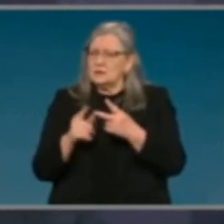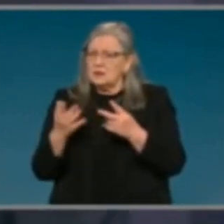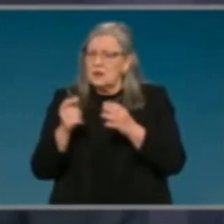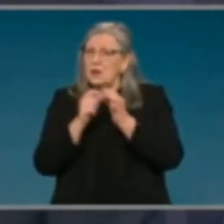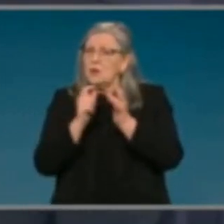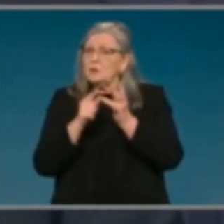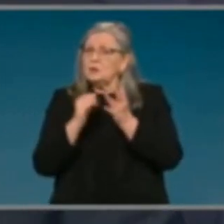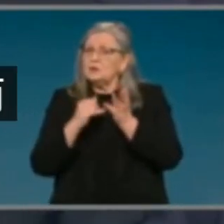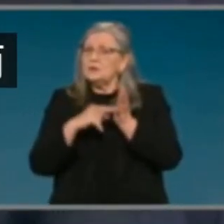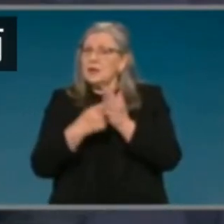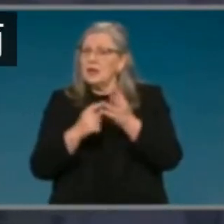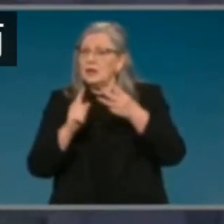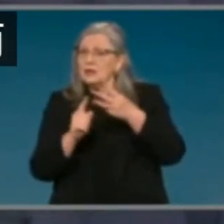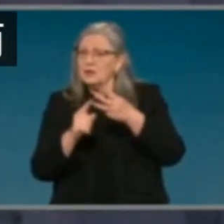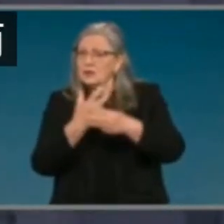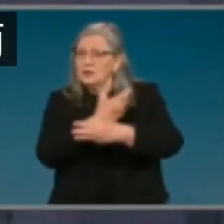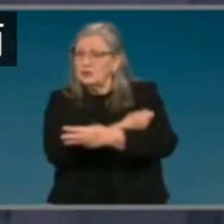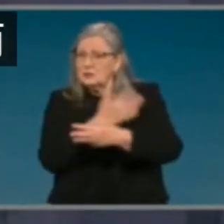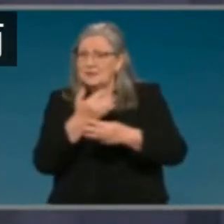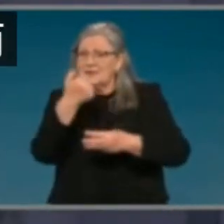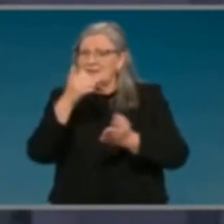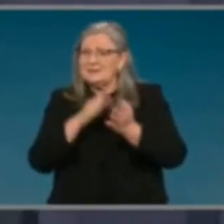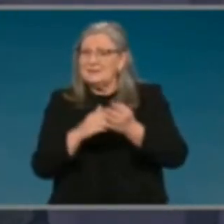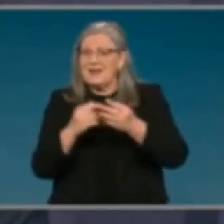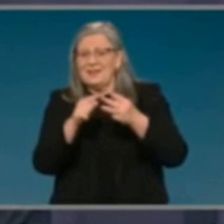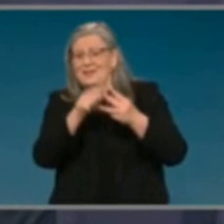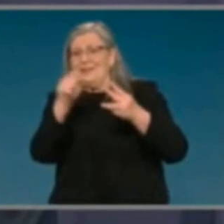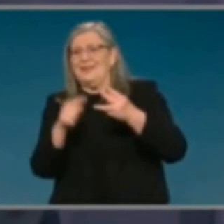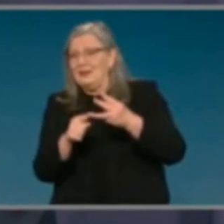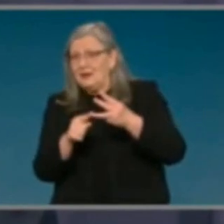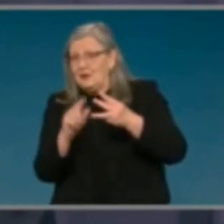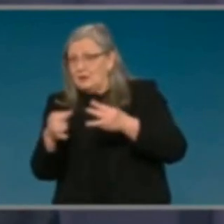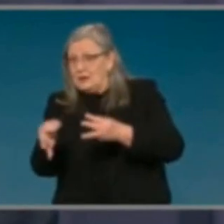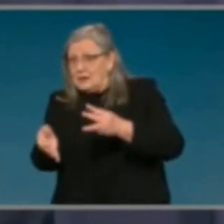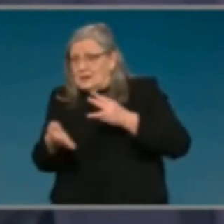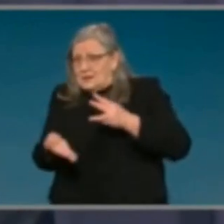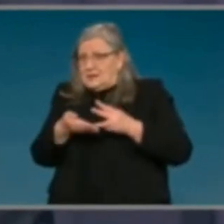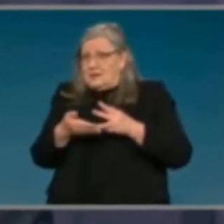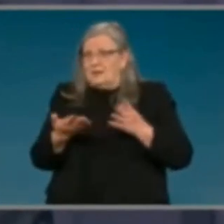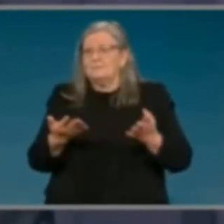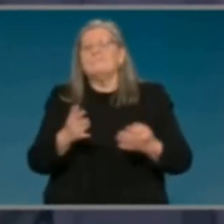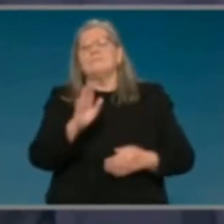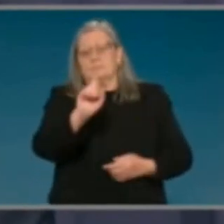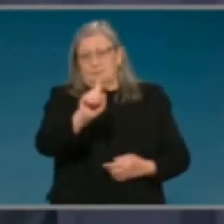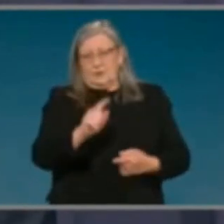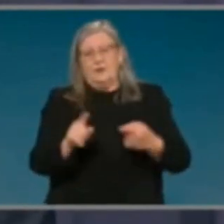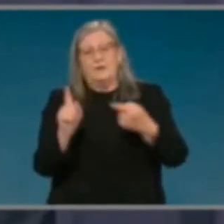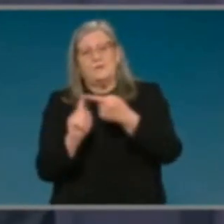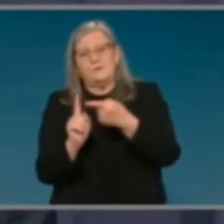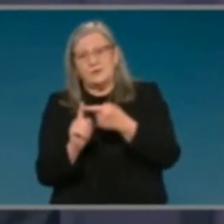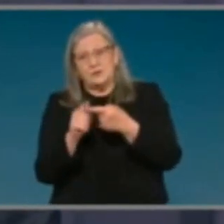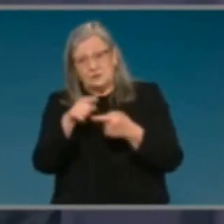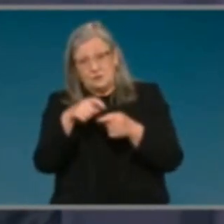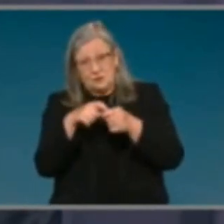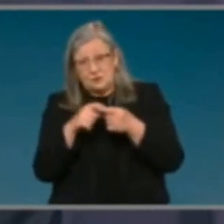for a booster? Sure. So two things very briefly. One, in terms of the travel restrictions. We take the medical advice and we act on it. It's as simple